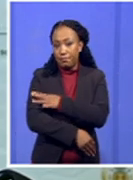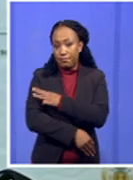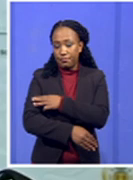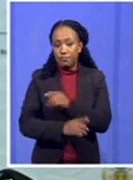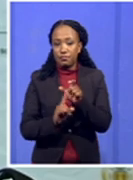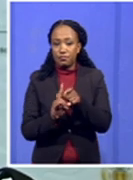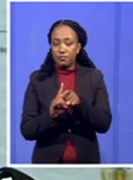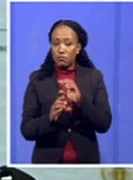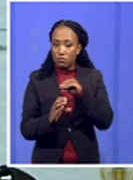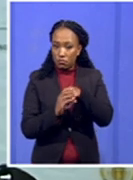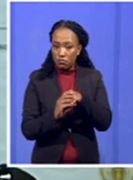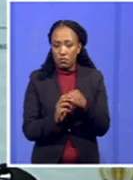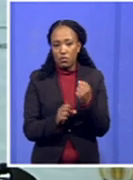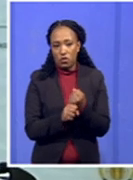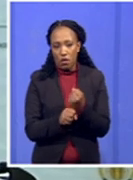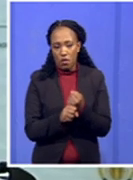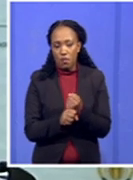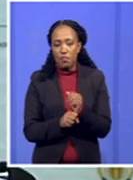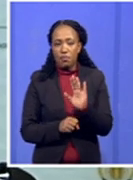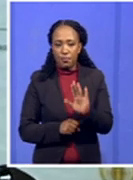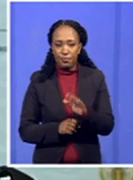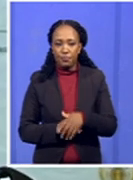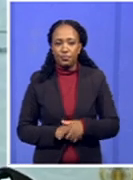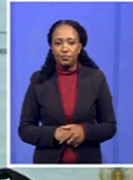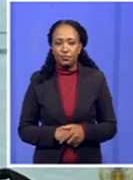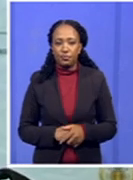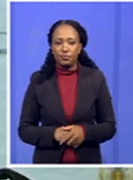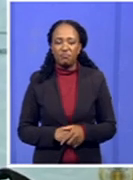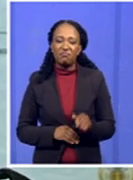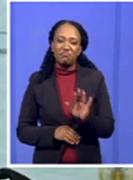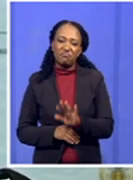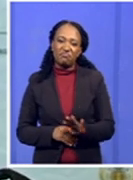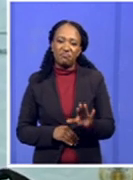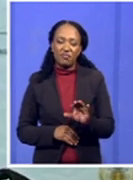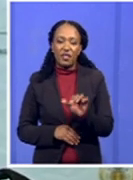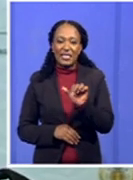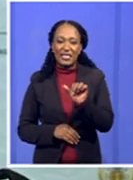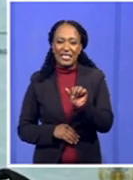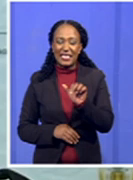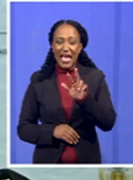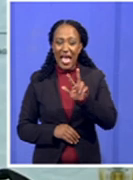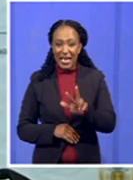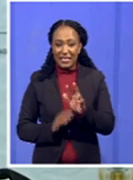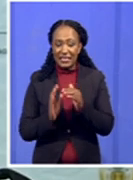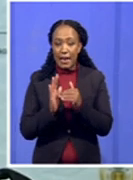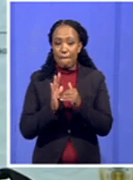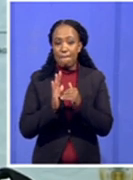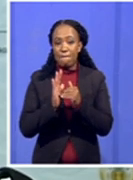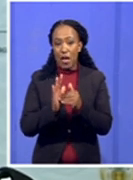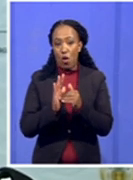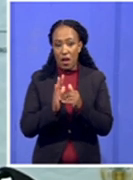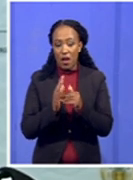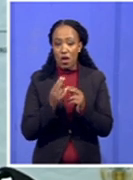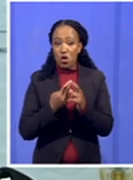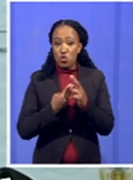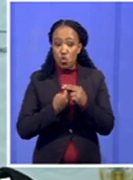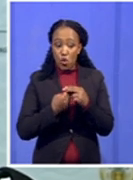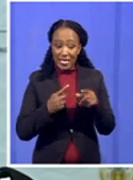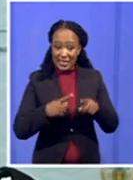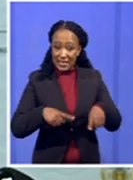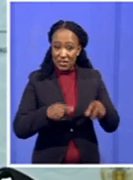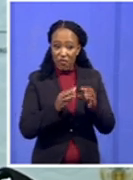of the work. All in all, it has cost 68 million rand to get that unit where it is now,